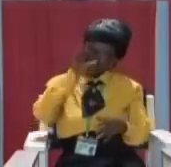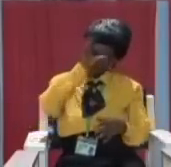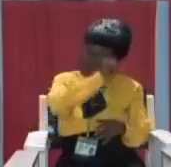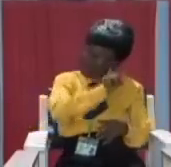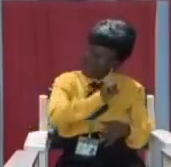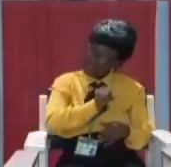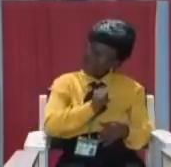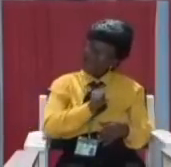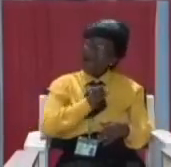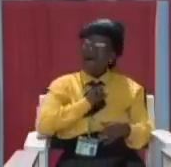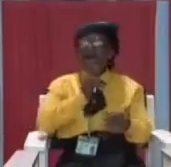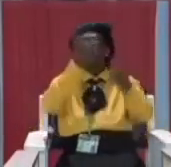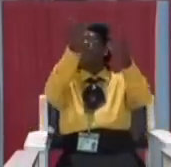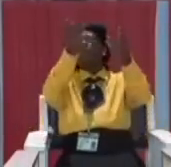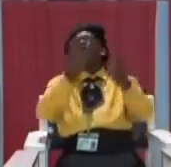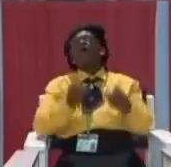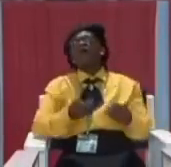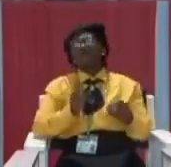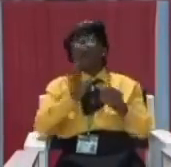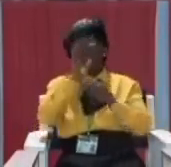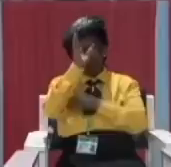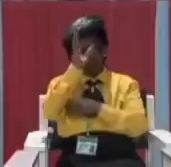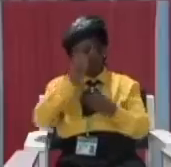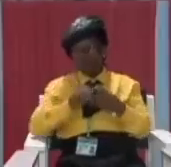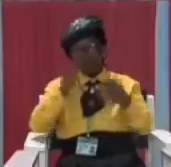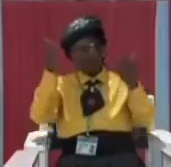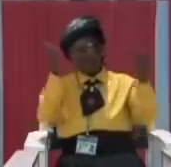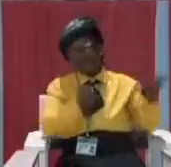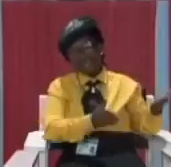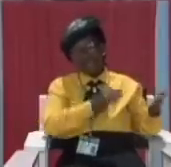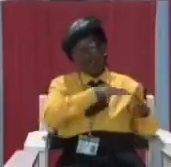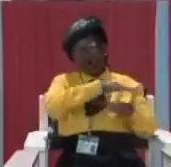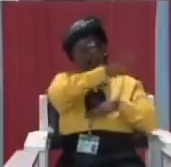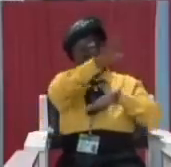I want God to bring all of them back.